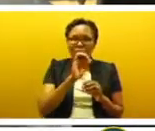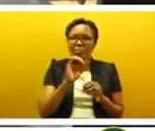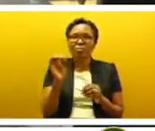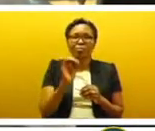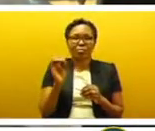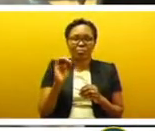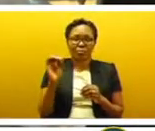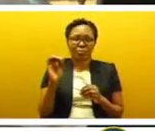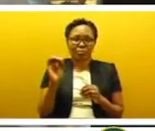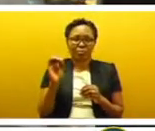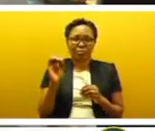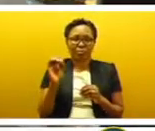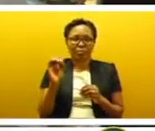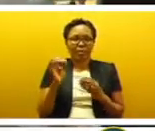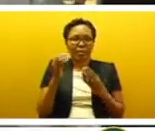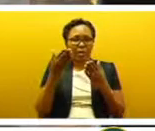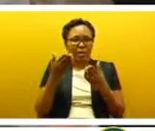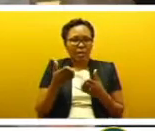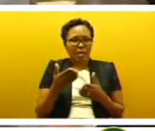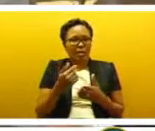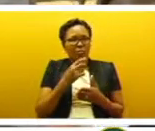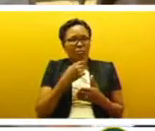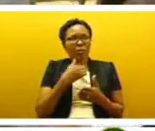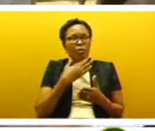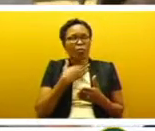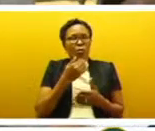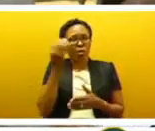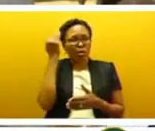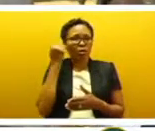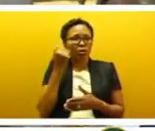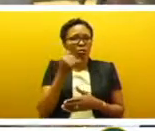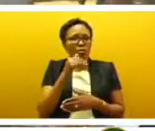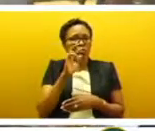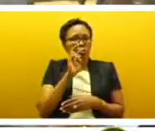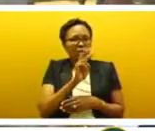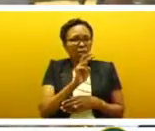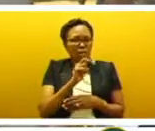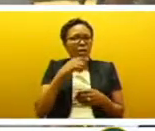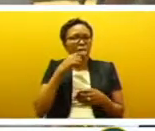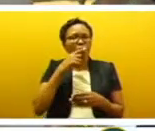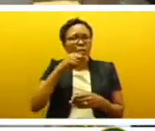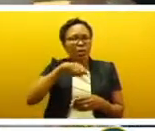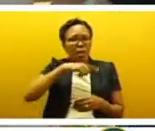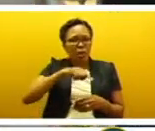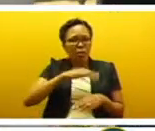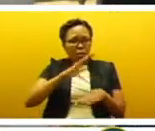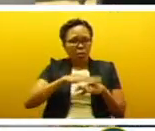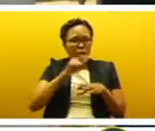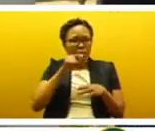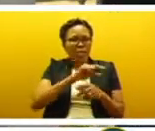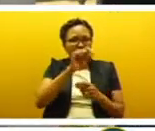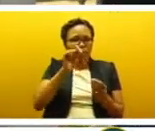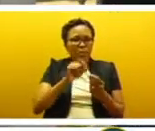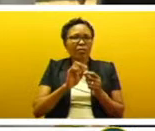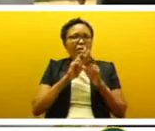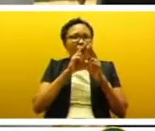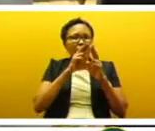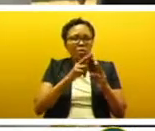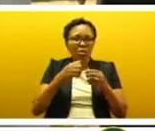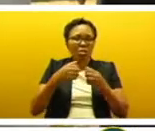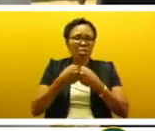So, and I would also ask the court to realize that the comments we made about that particular result have not been